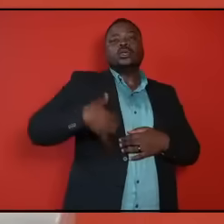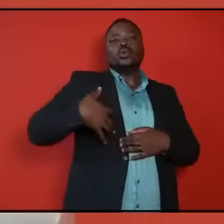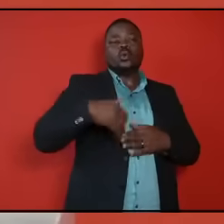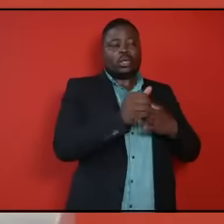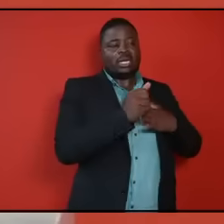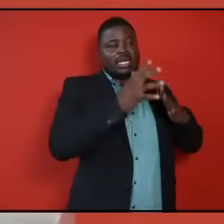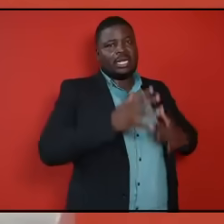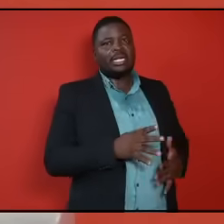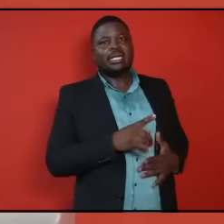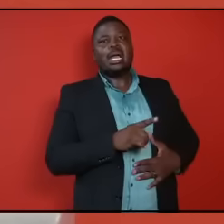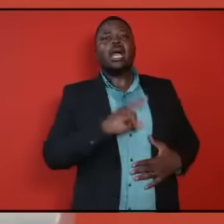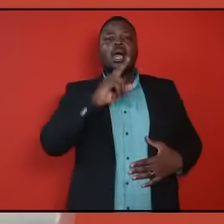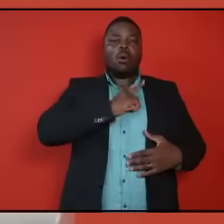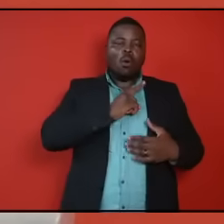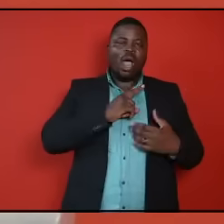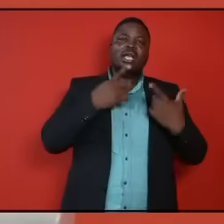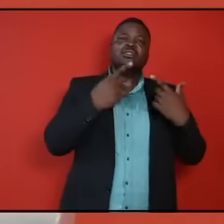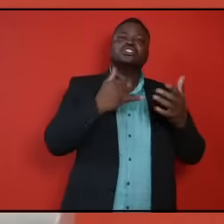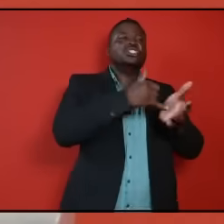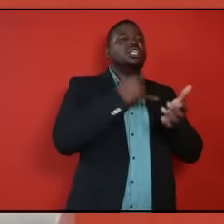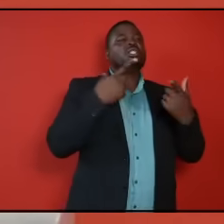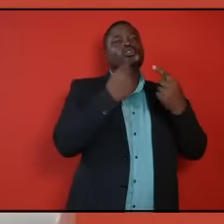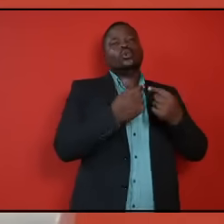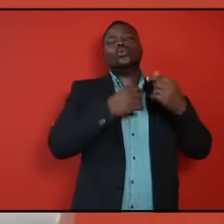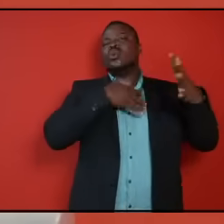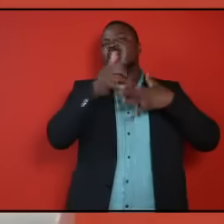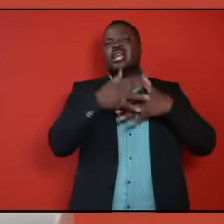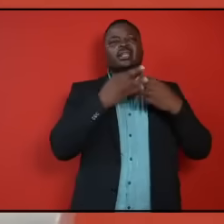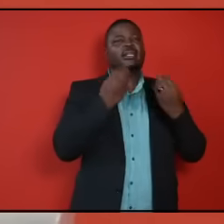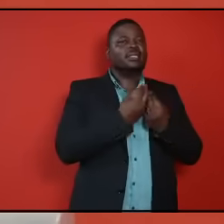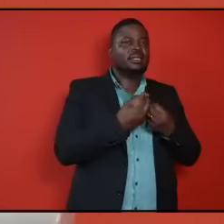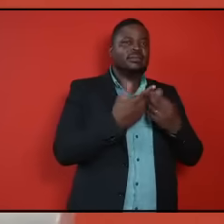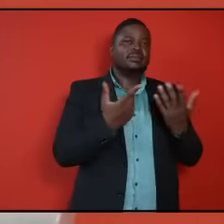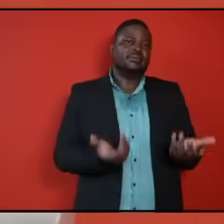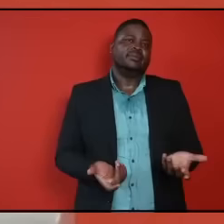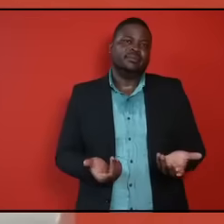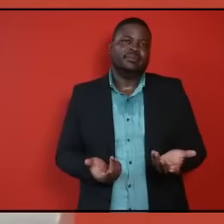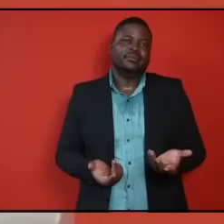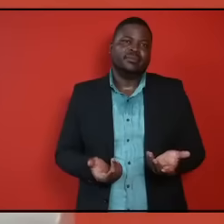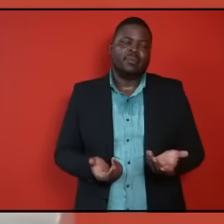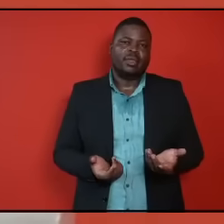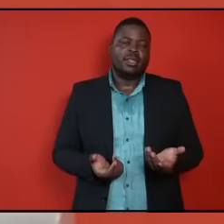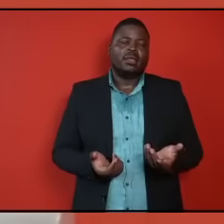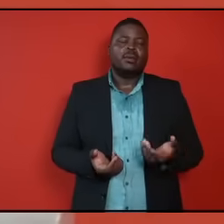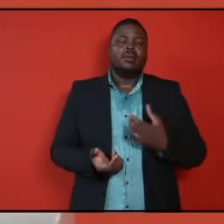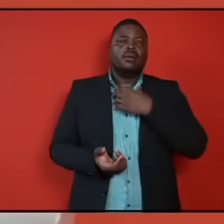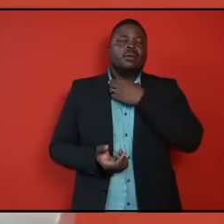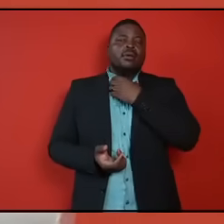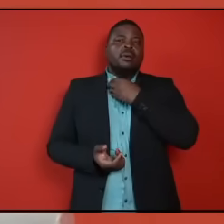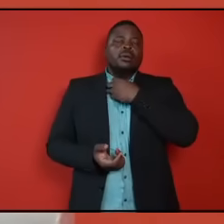to defy the leadership of the province. So